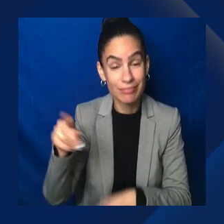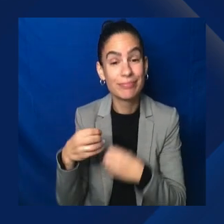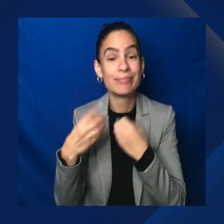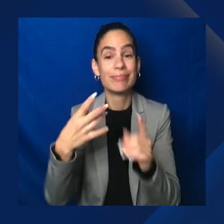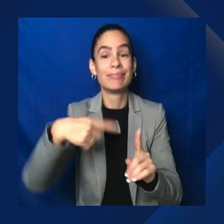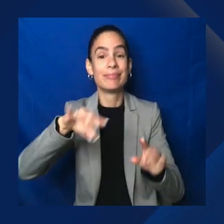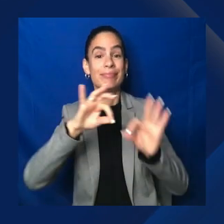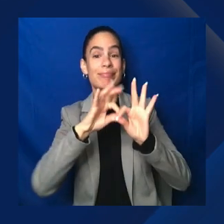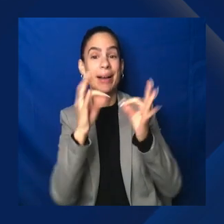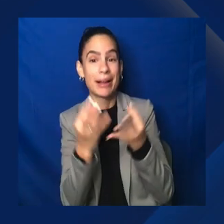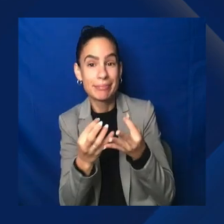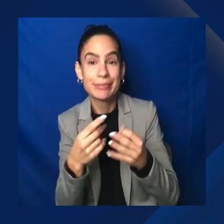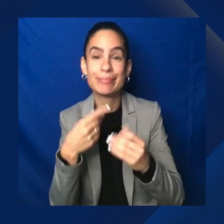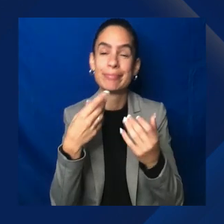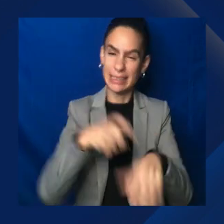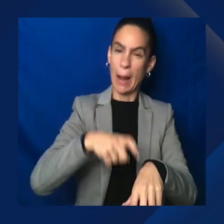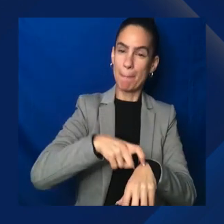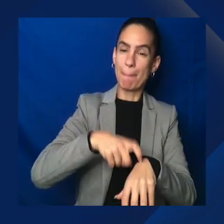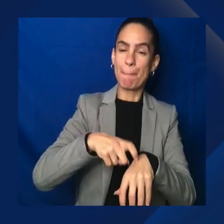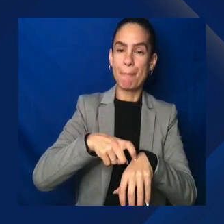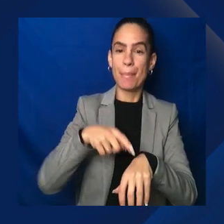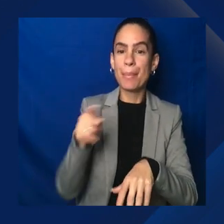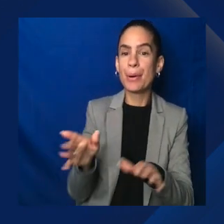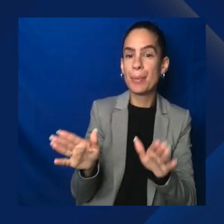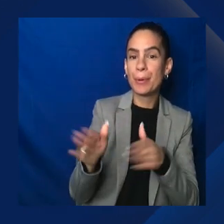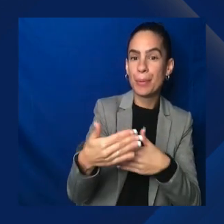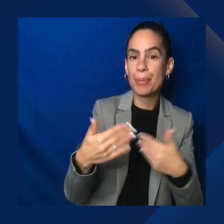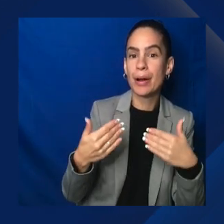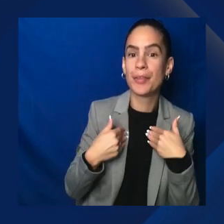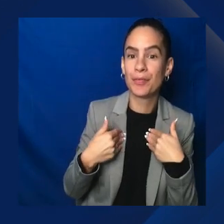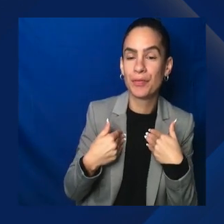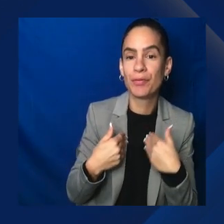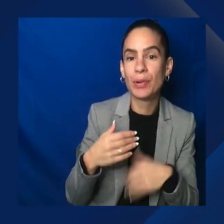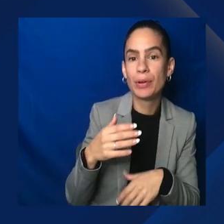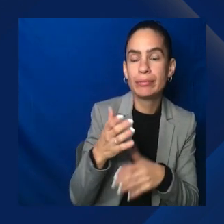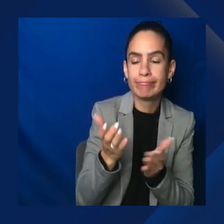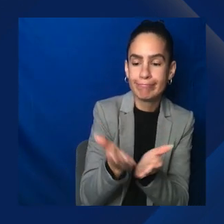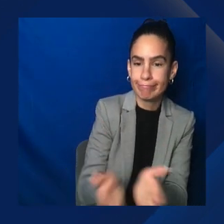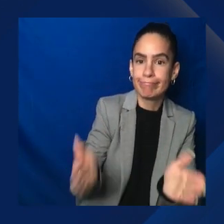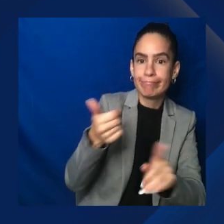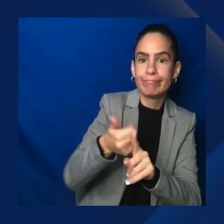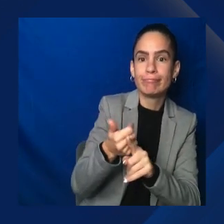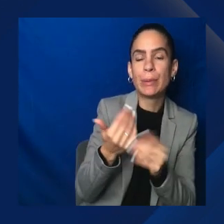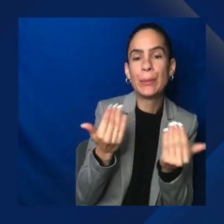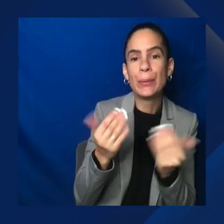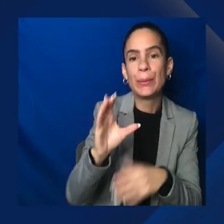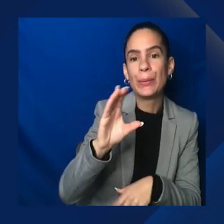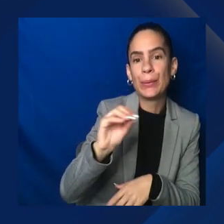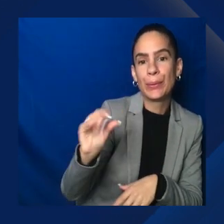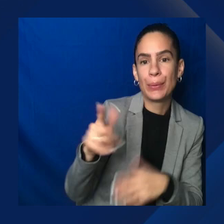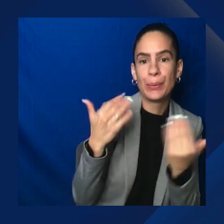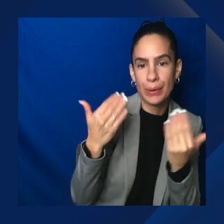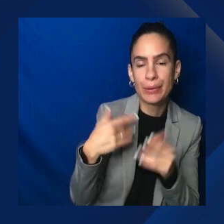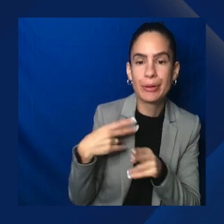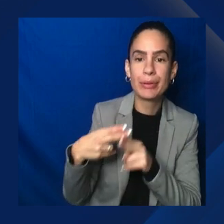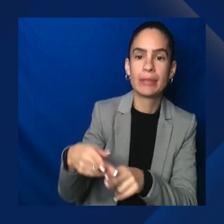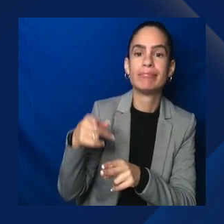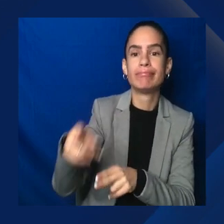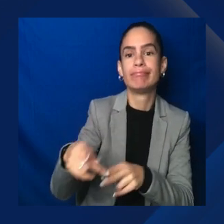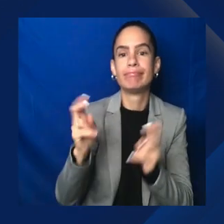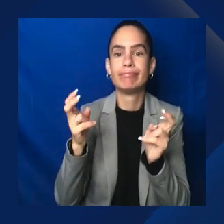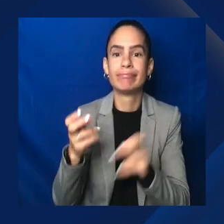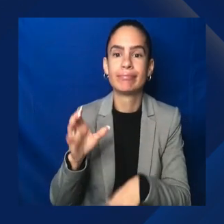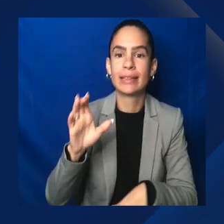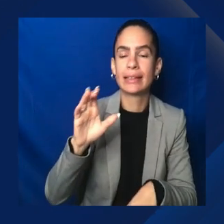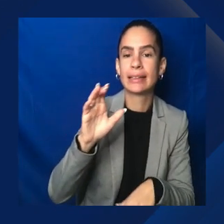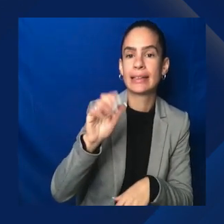equipped with a cooling bassinet and often is referred to as a cuddle cot or a caring cradle. This journey for me has been life-changing,